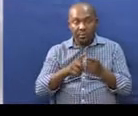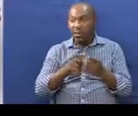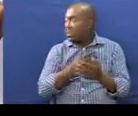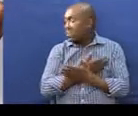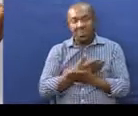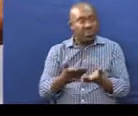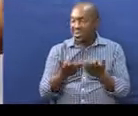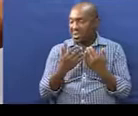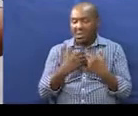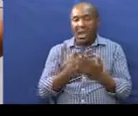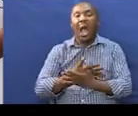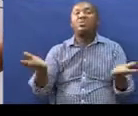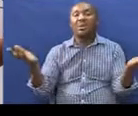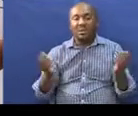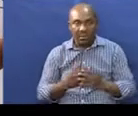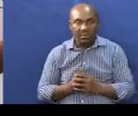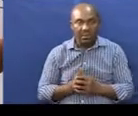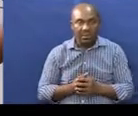Reducing sugar